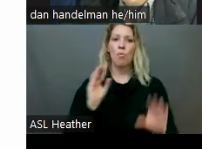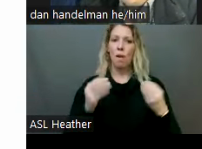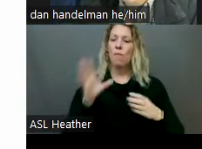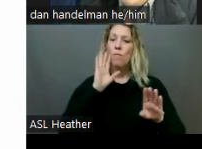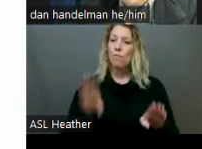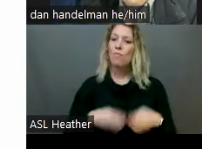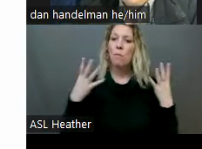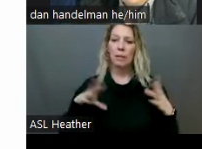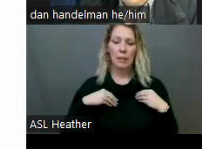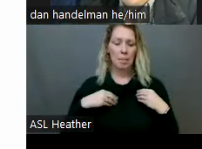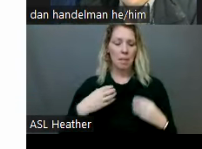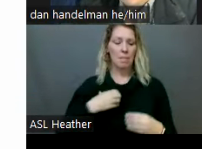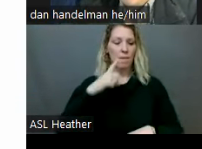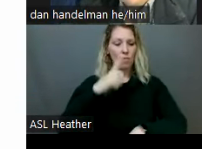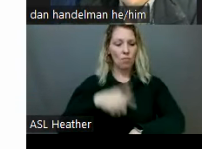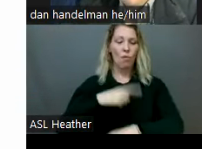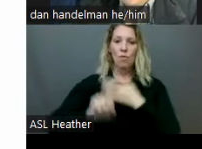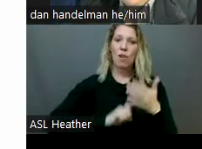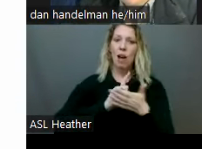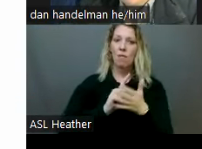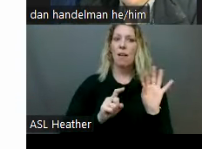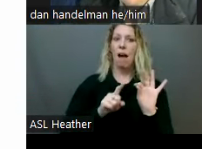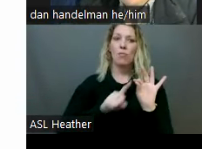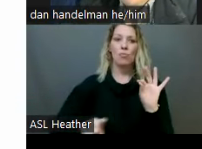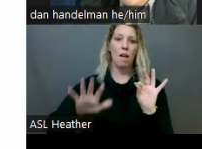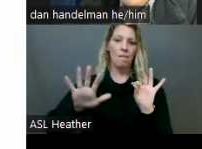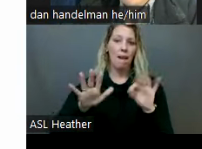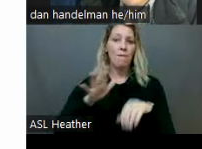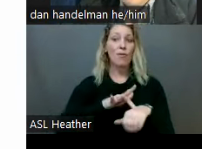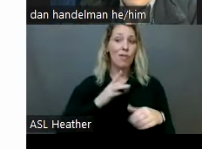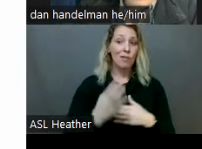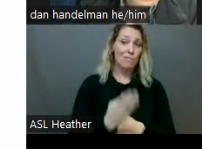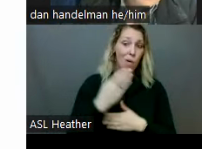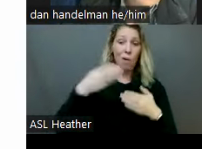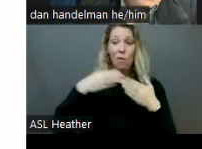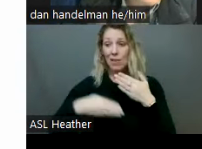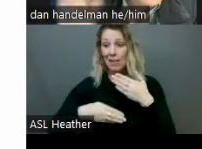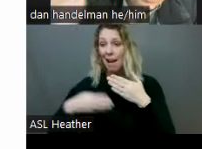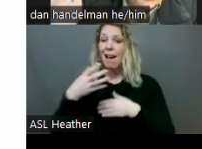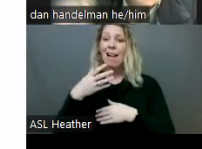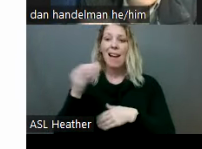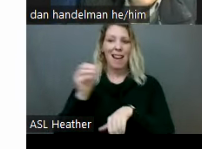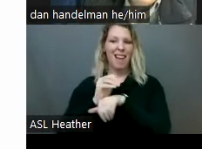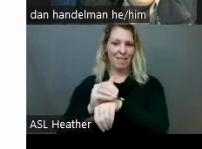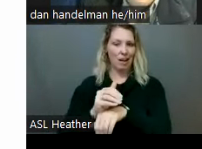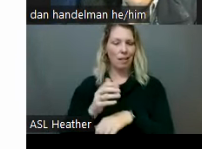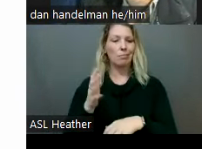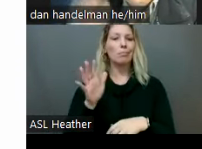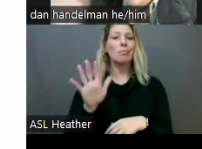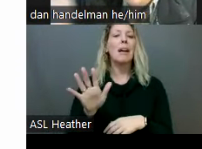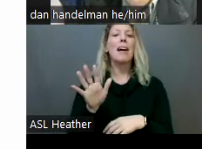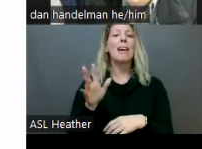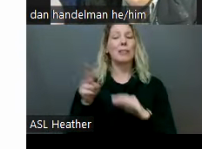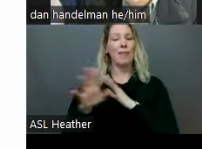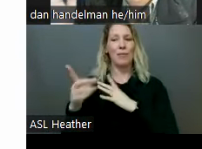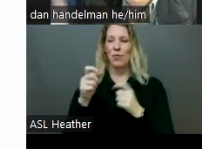complaints for longer hours than Monday to Friday, 9 a.m. to 5 p.m., including early mornings, weekend times, and evenings. And just to cut off the questions, we're